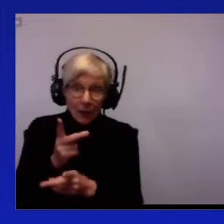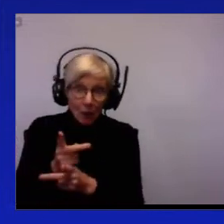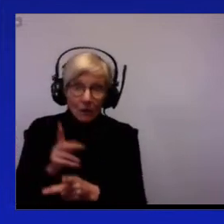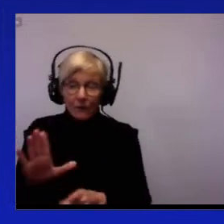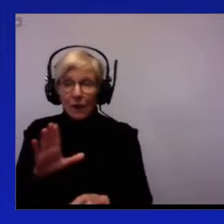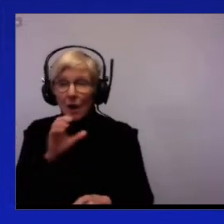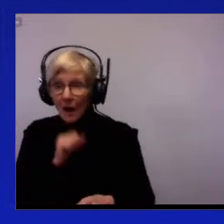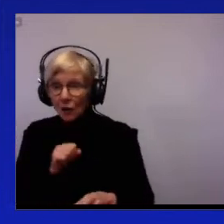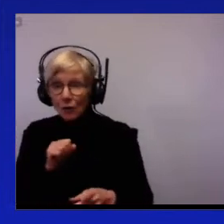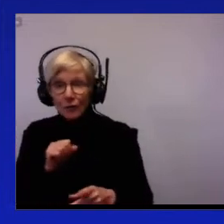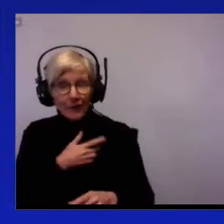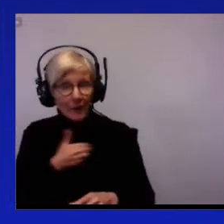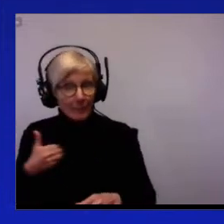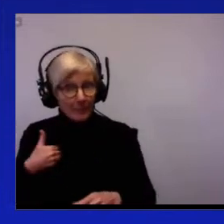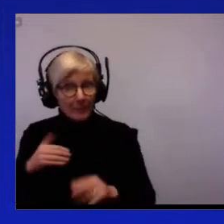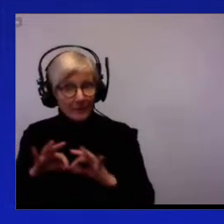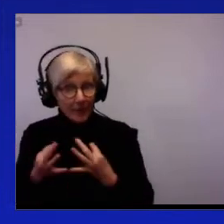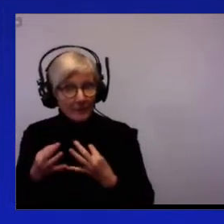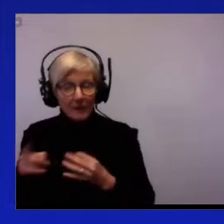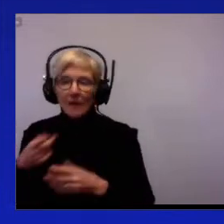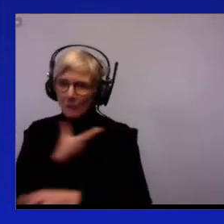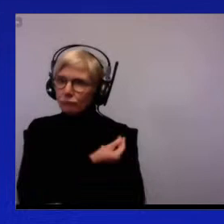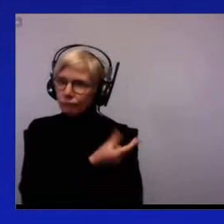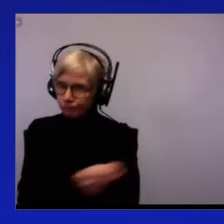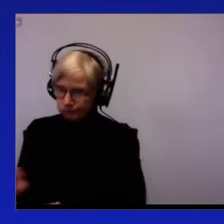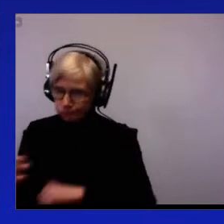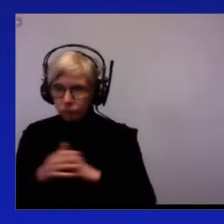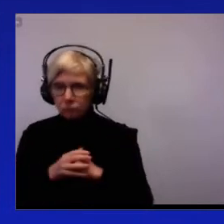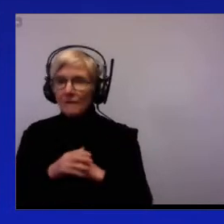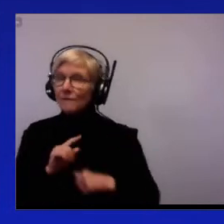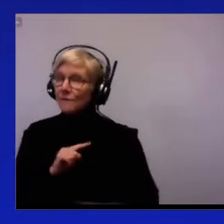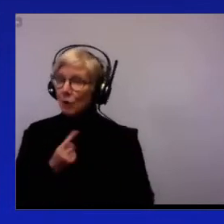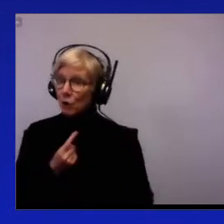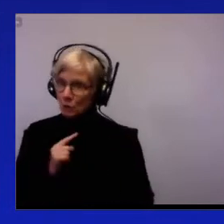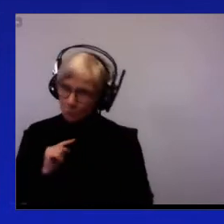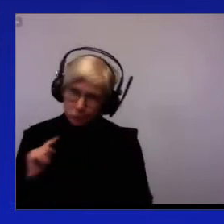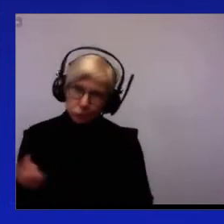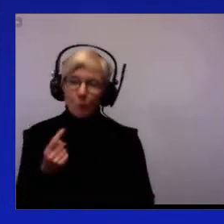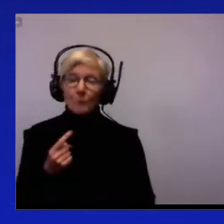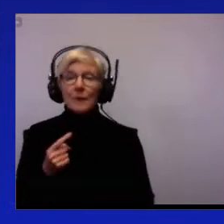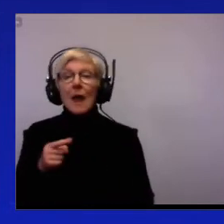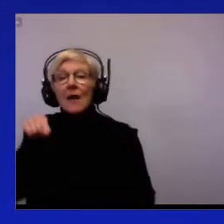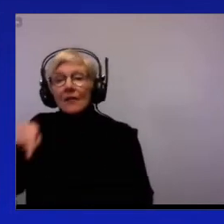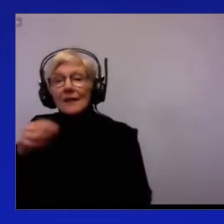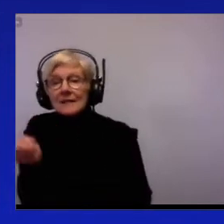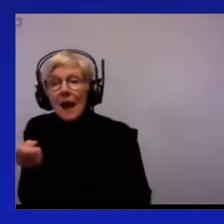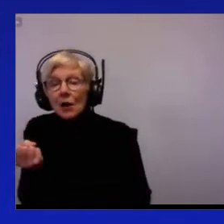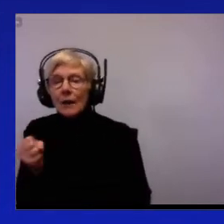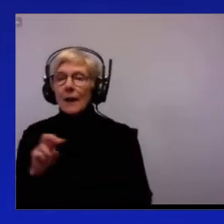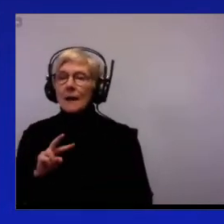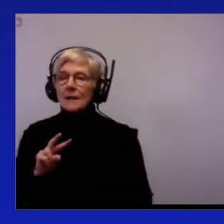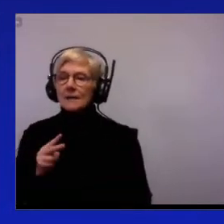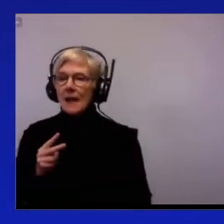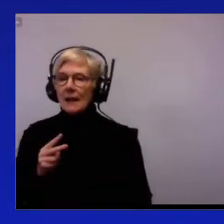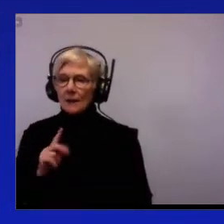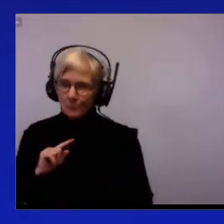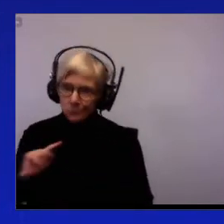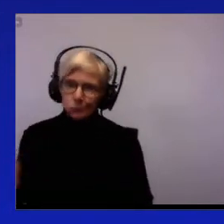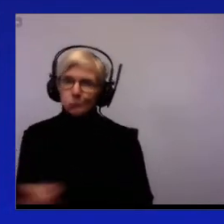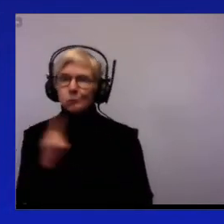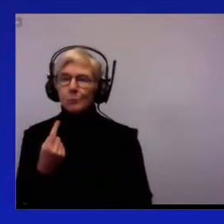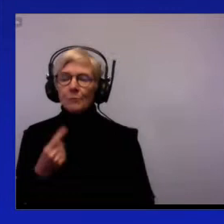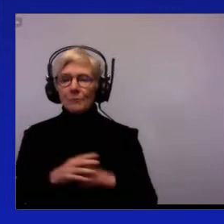they've all gotten the first dose. And as of Saturday, we're going to begin our second round to go in. Unfortunately, because of limited supply, we